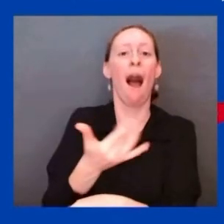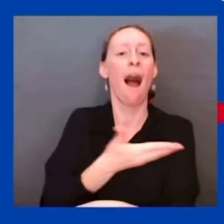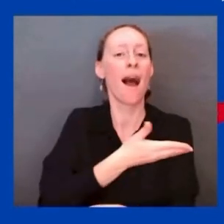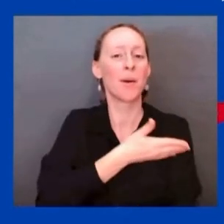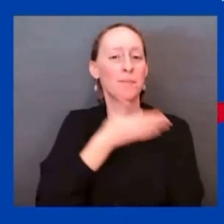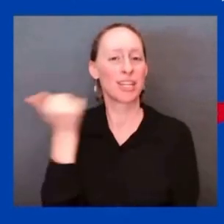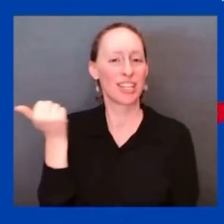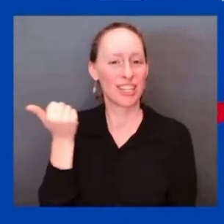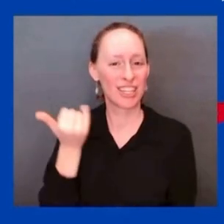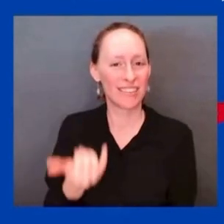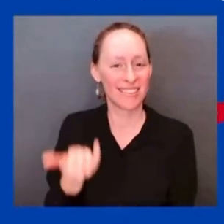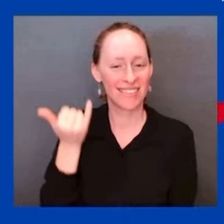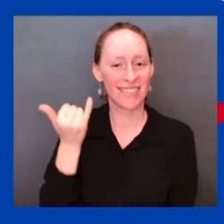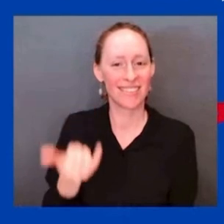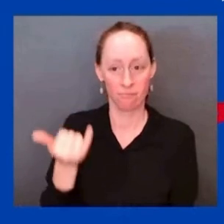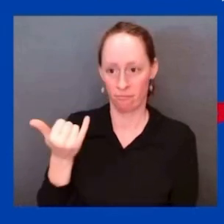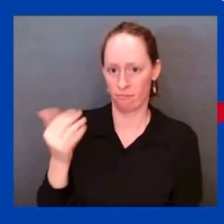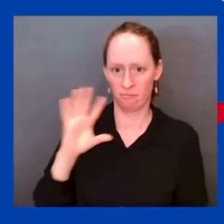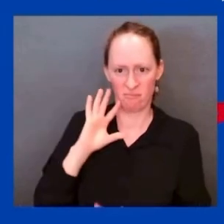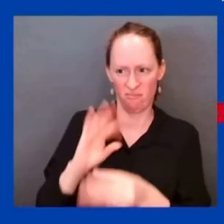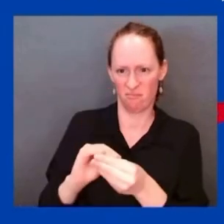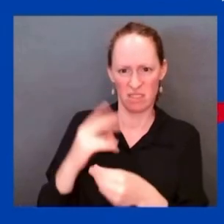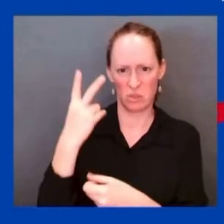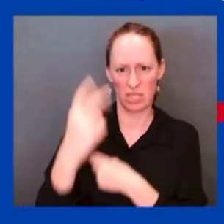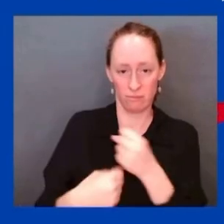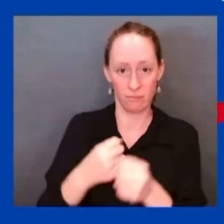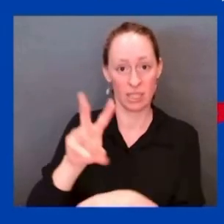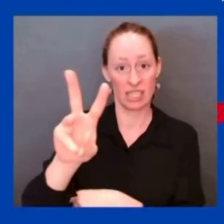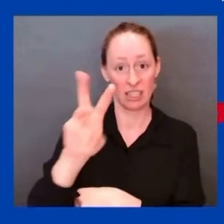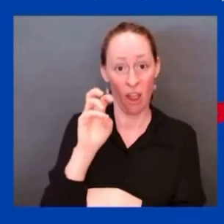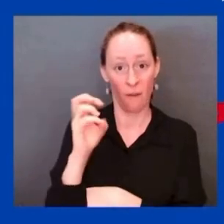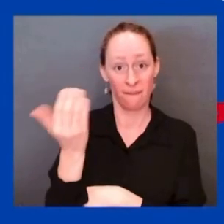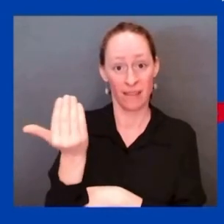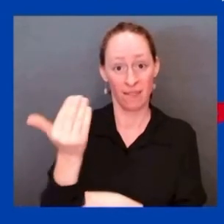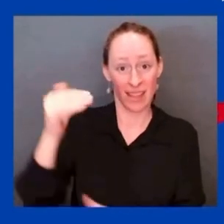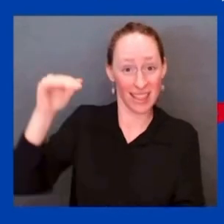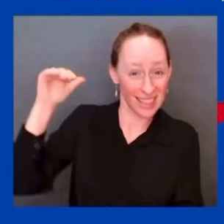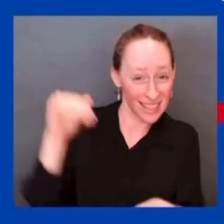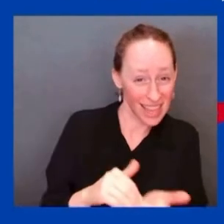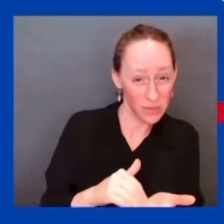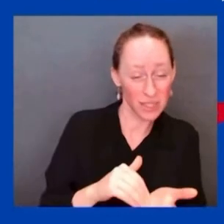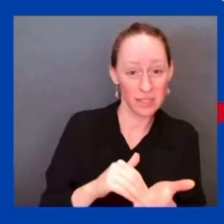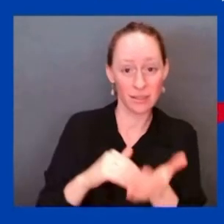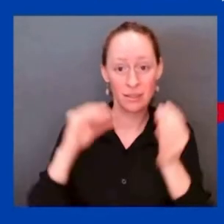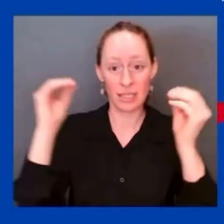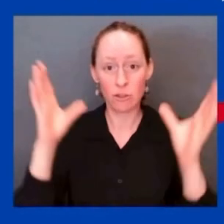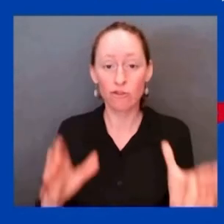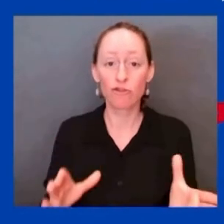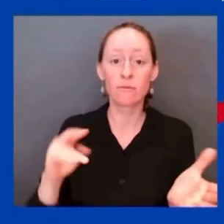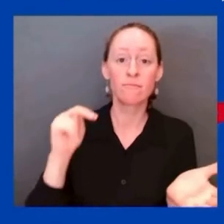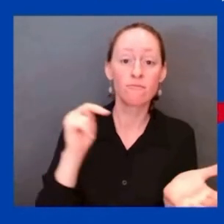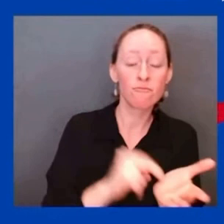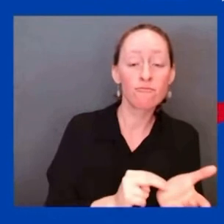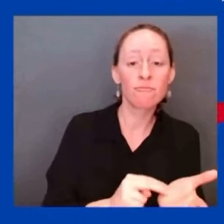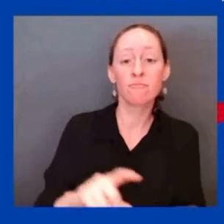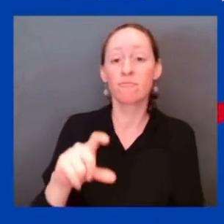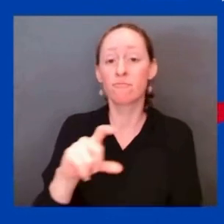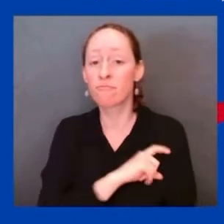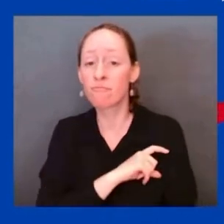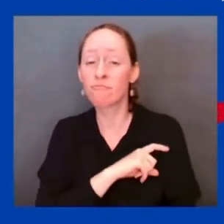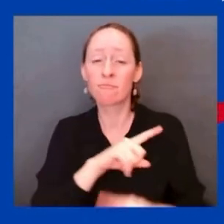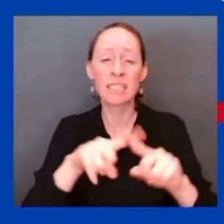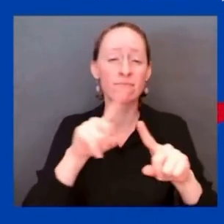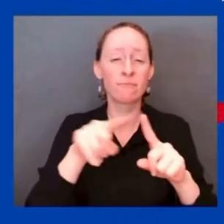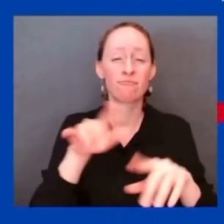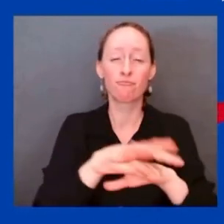615,000 teachers, nurses, police officers, and others who have been able to get as much as loans in that $42 billion forgiven so